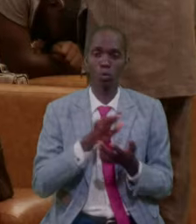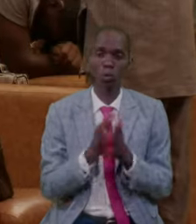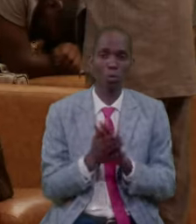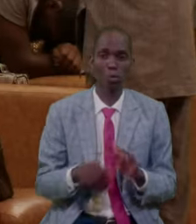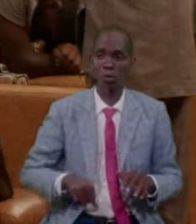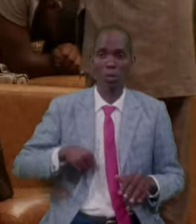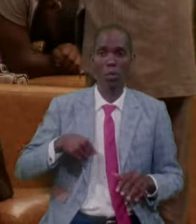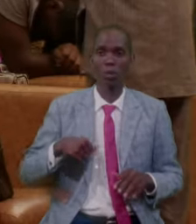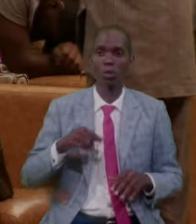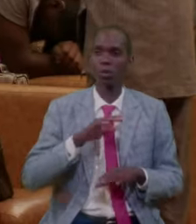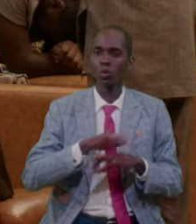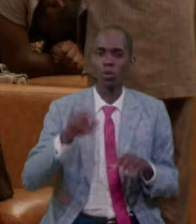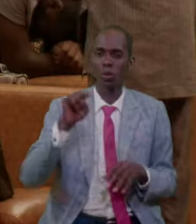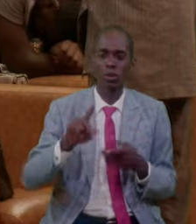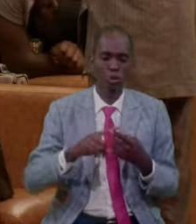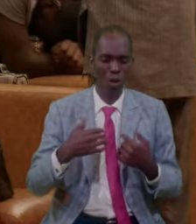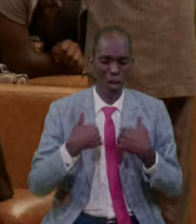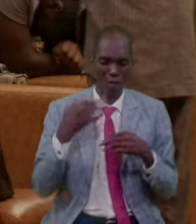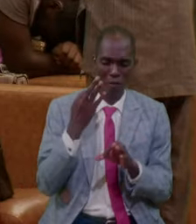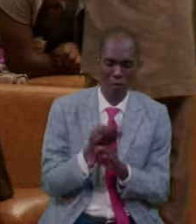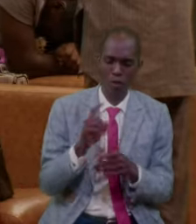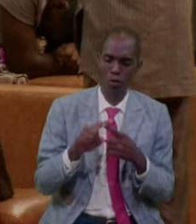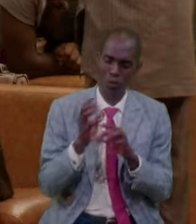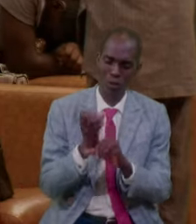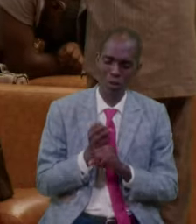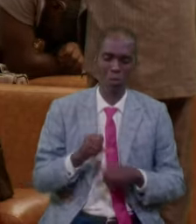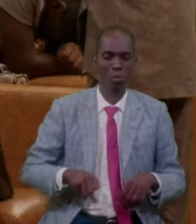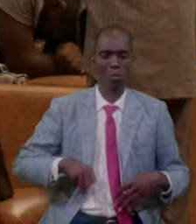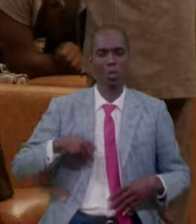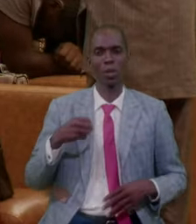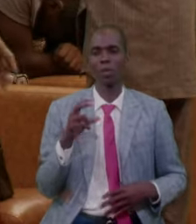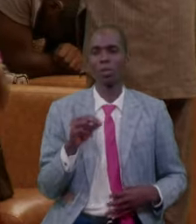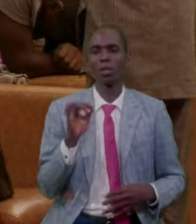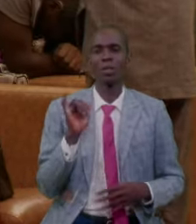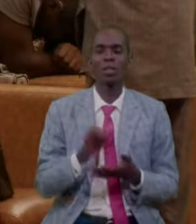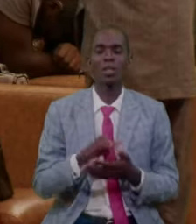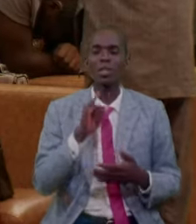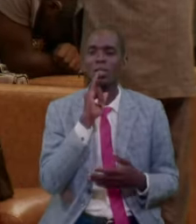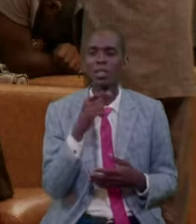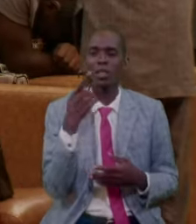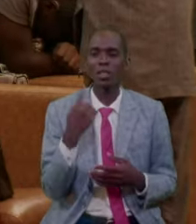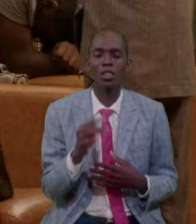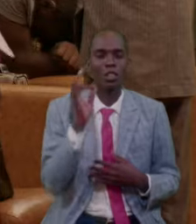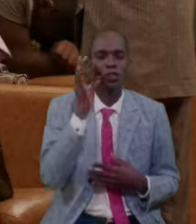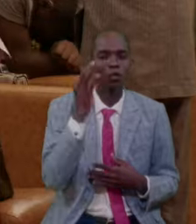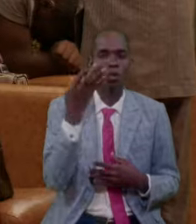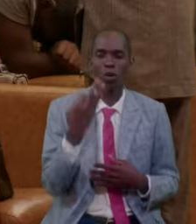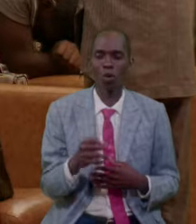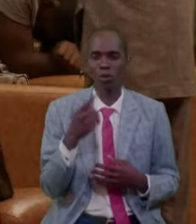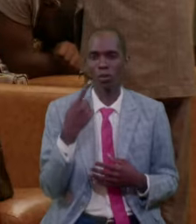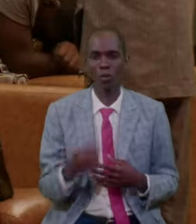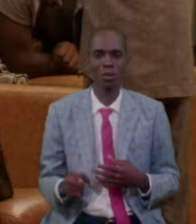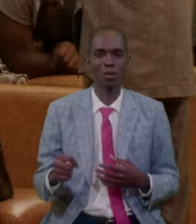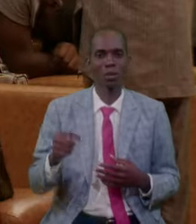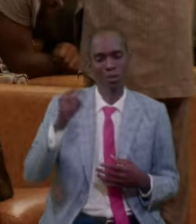pride. You don't have to have faith to have pride. That's the fruit of the Adamic nature.